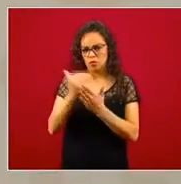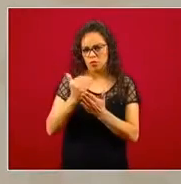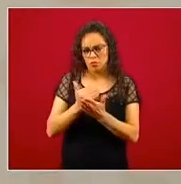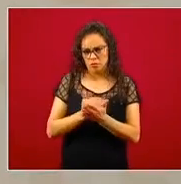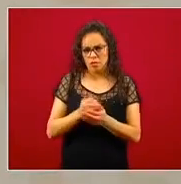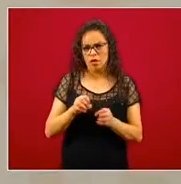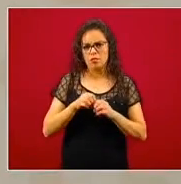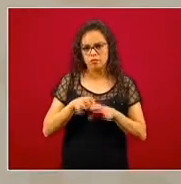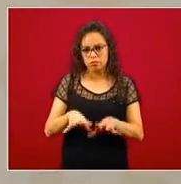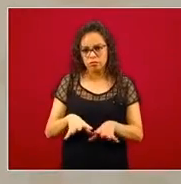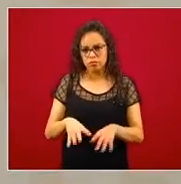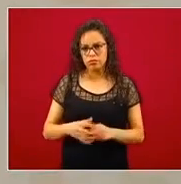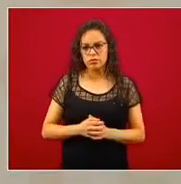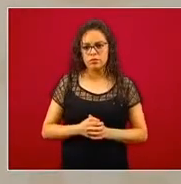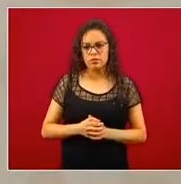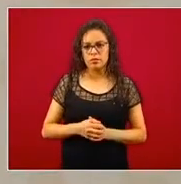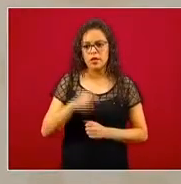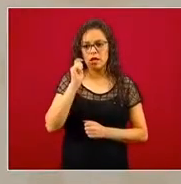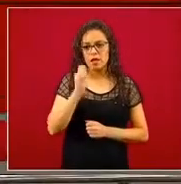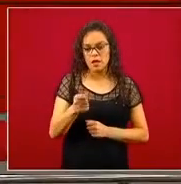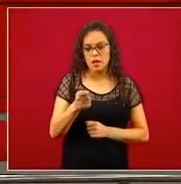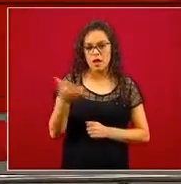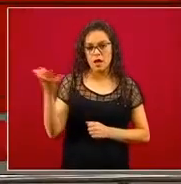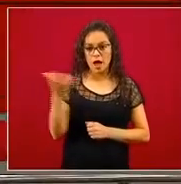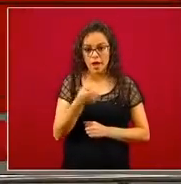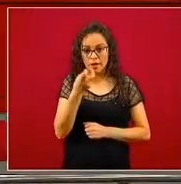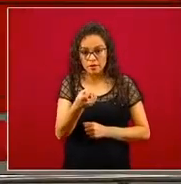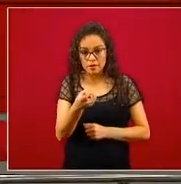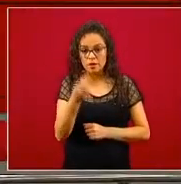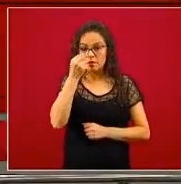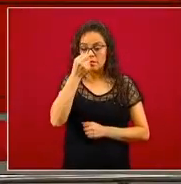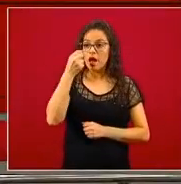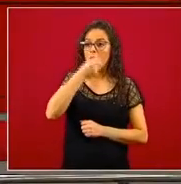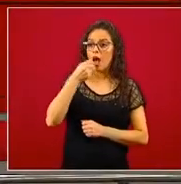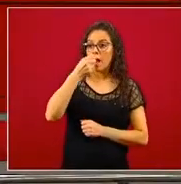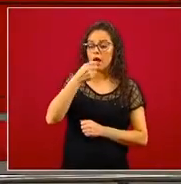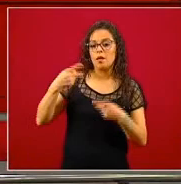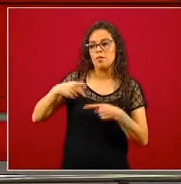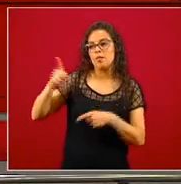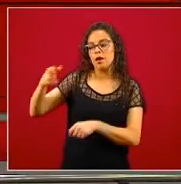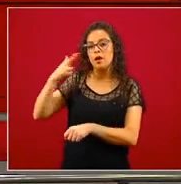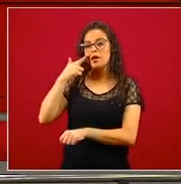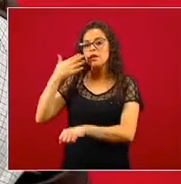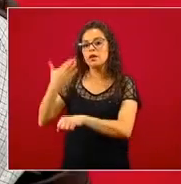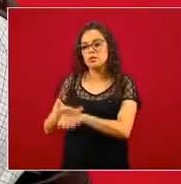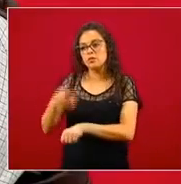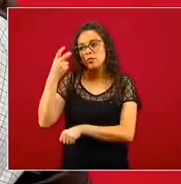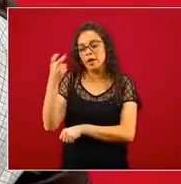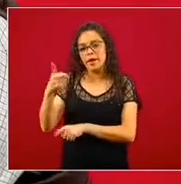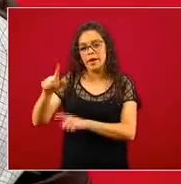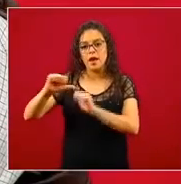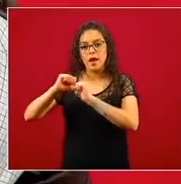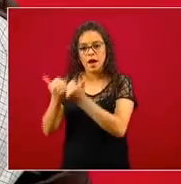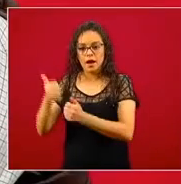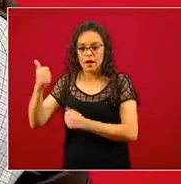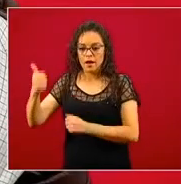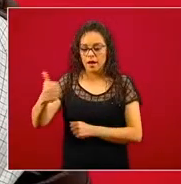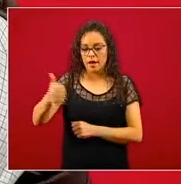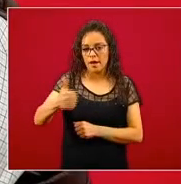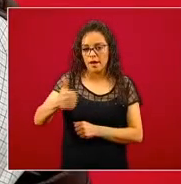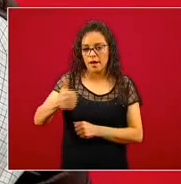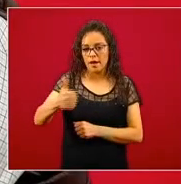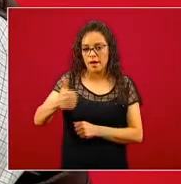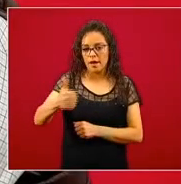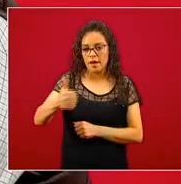to the specification of the dynamics conducted in this type of facilities, we